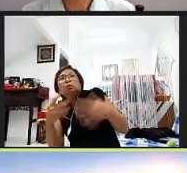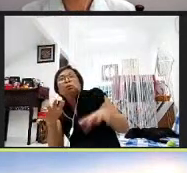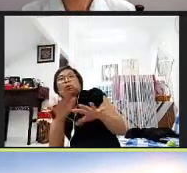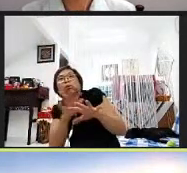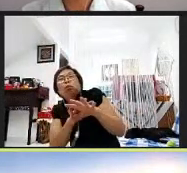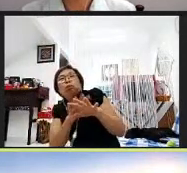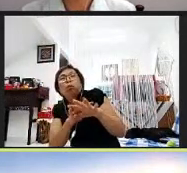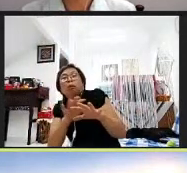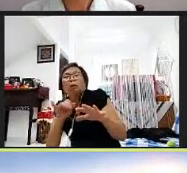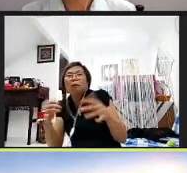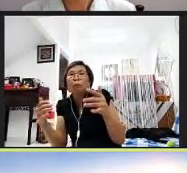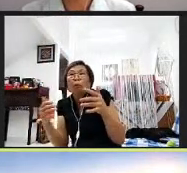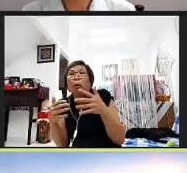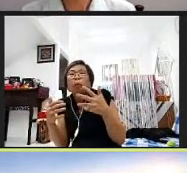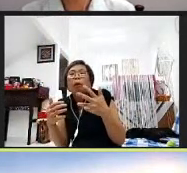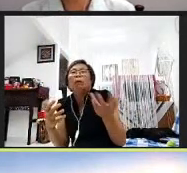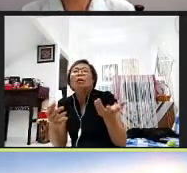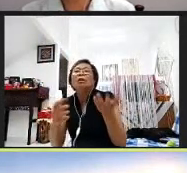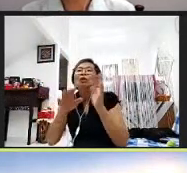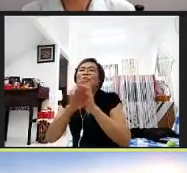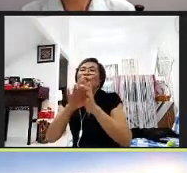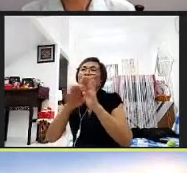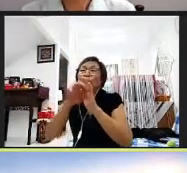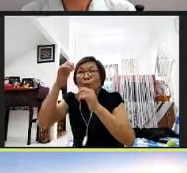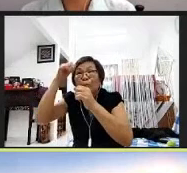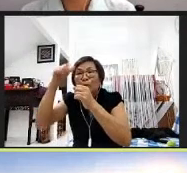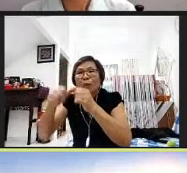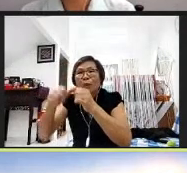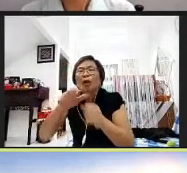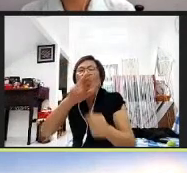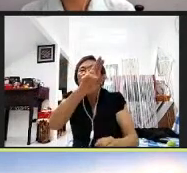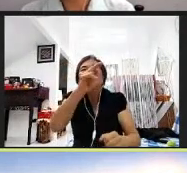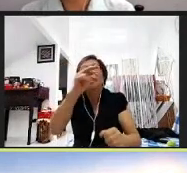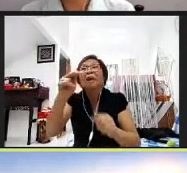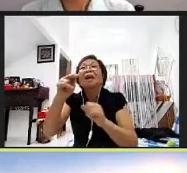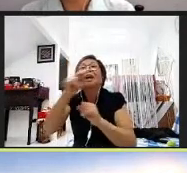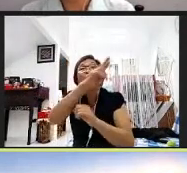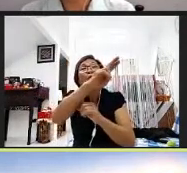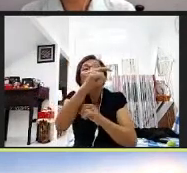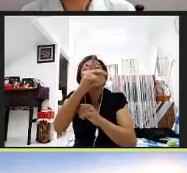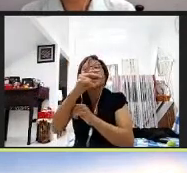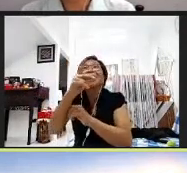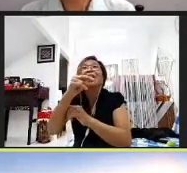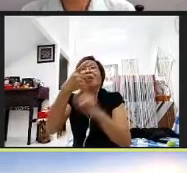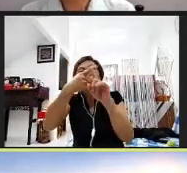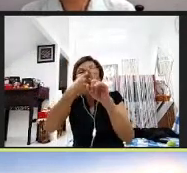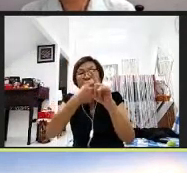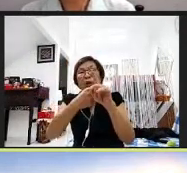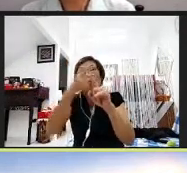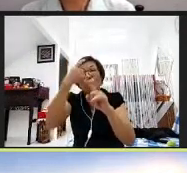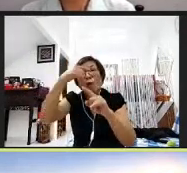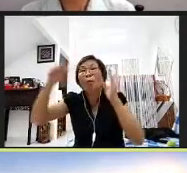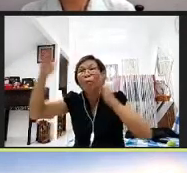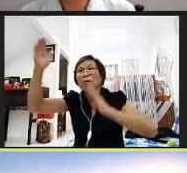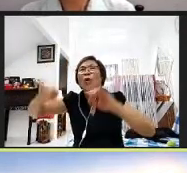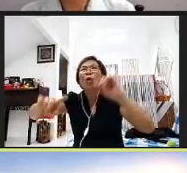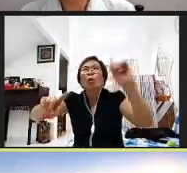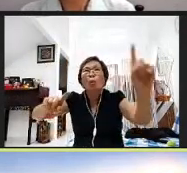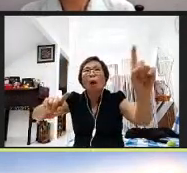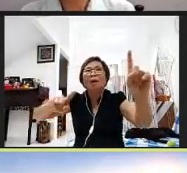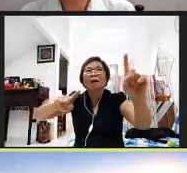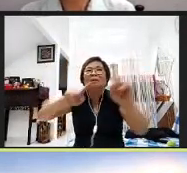mind you that if you are using the UK models for Malaysia, every one that we pick up, there will be another